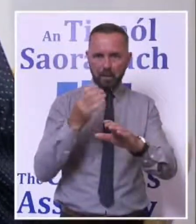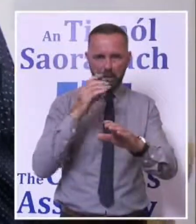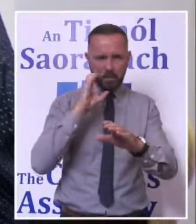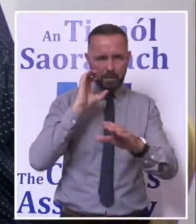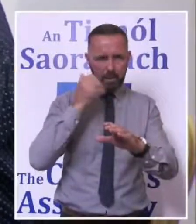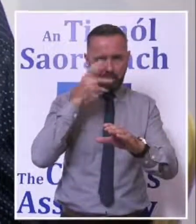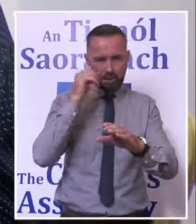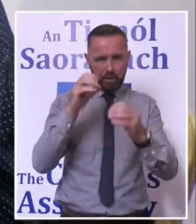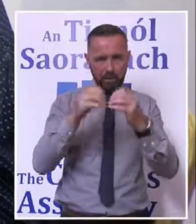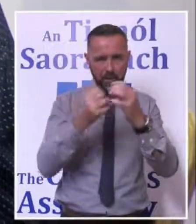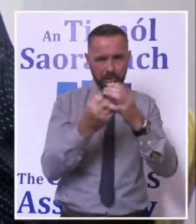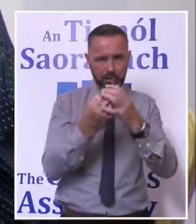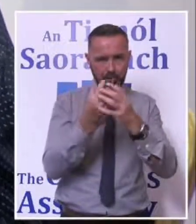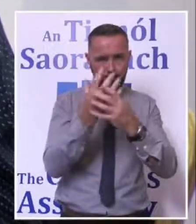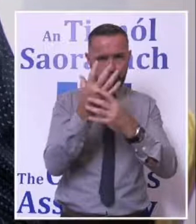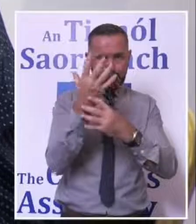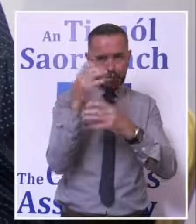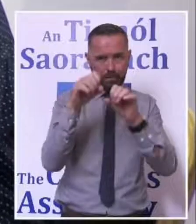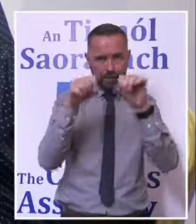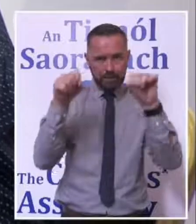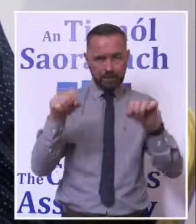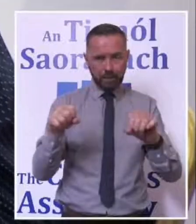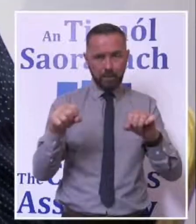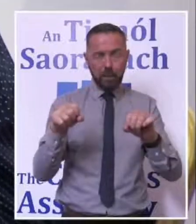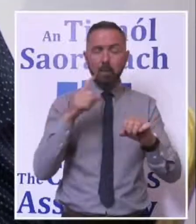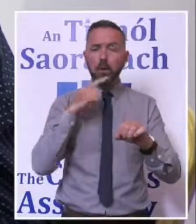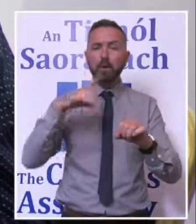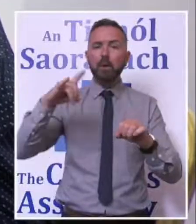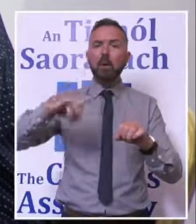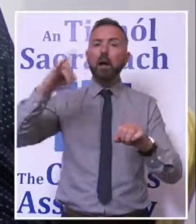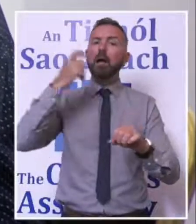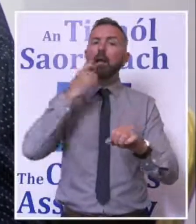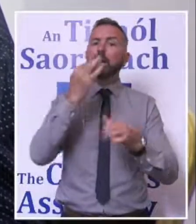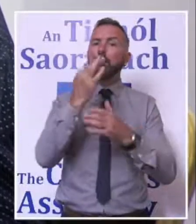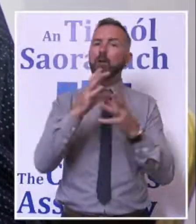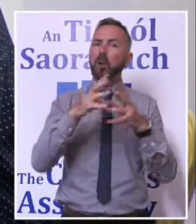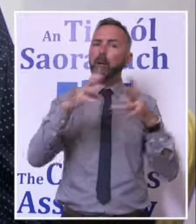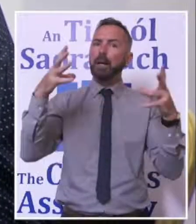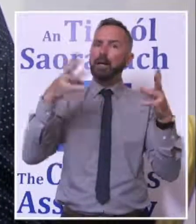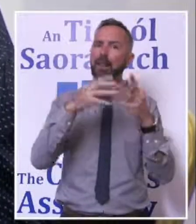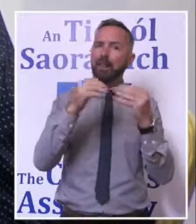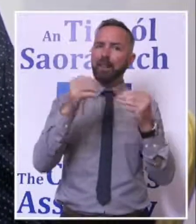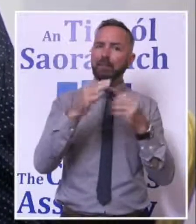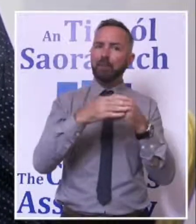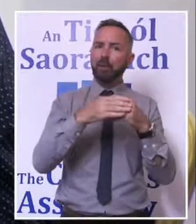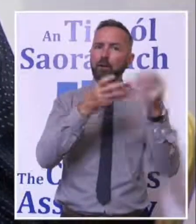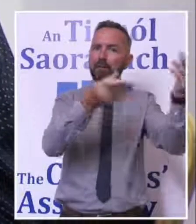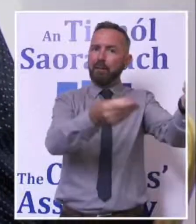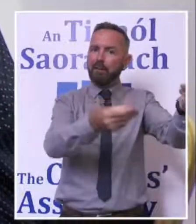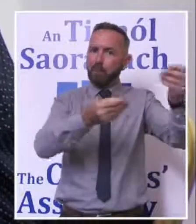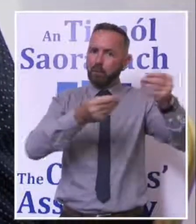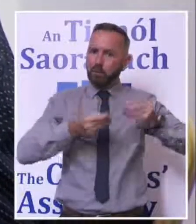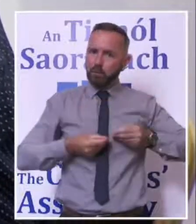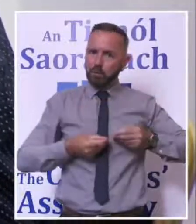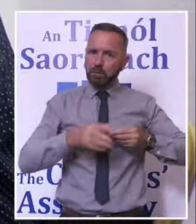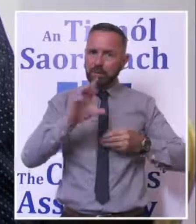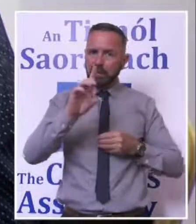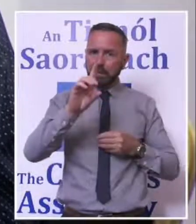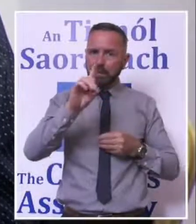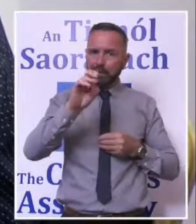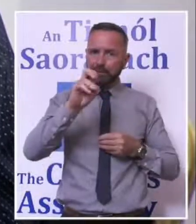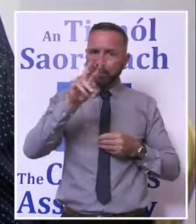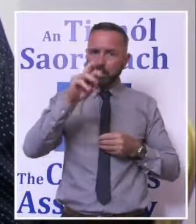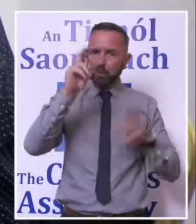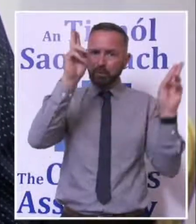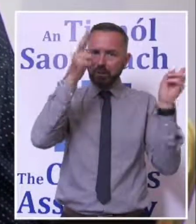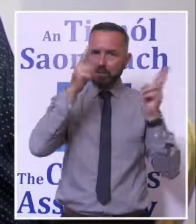highlighting maybe 3 or 4 kind of big ticket items initially for devolution that they saw as very important, and I think they